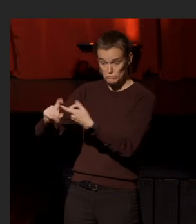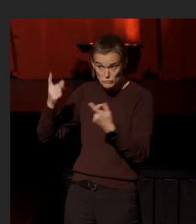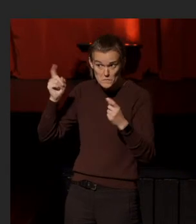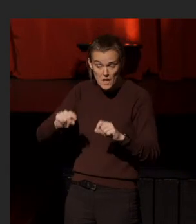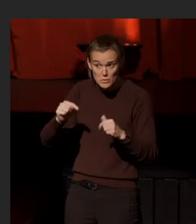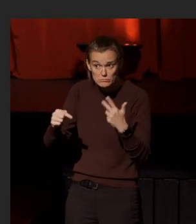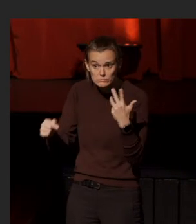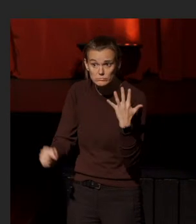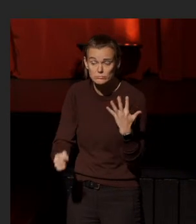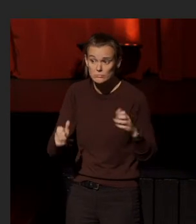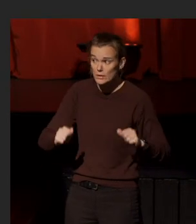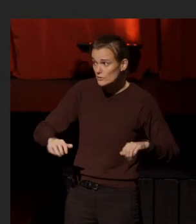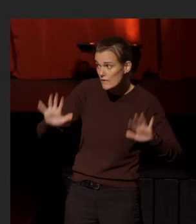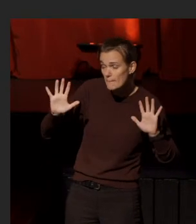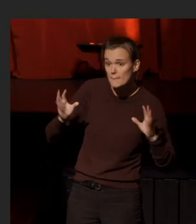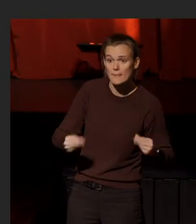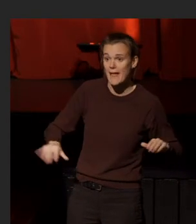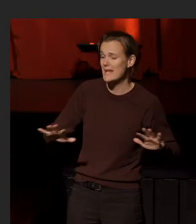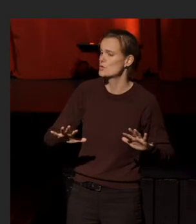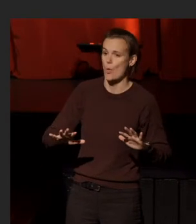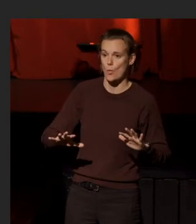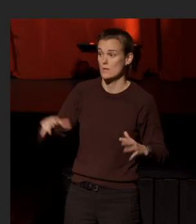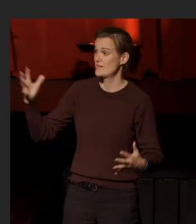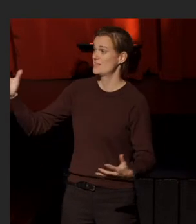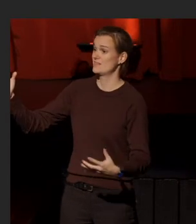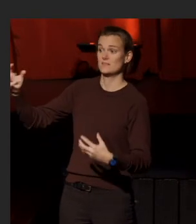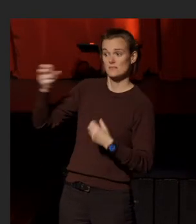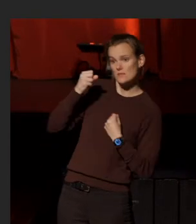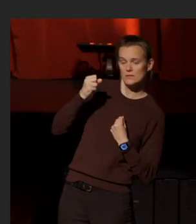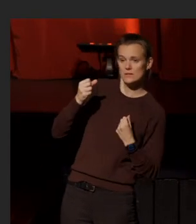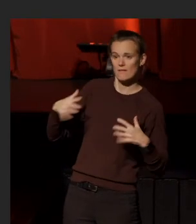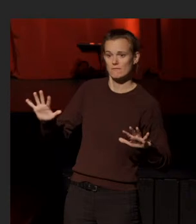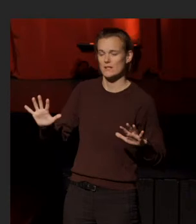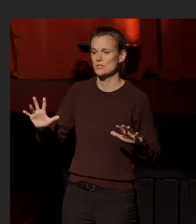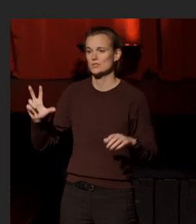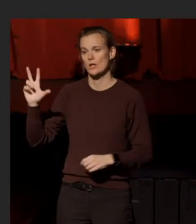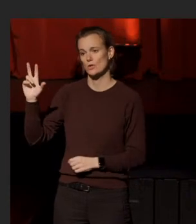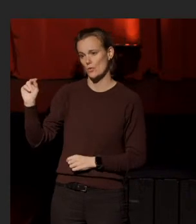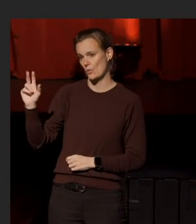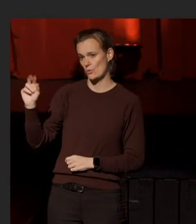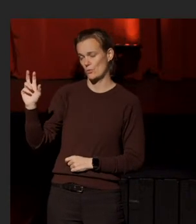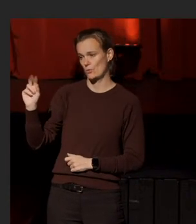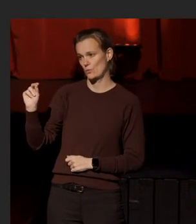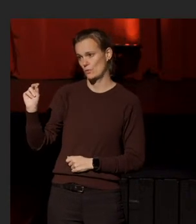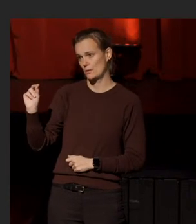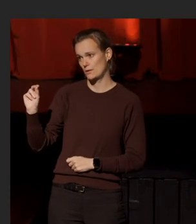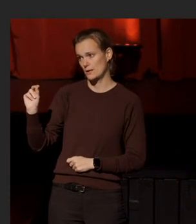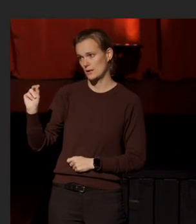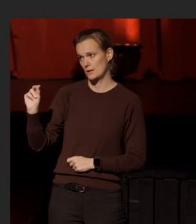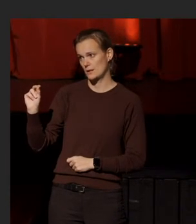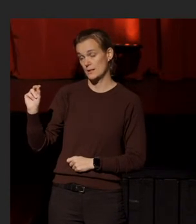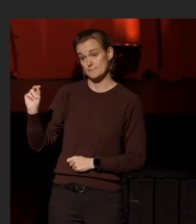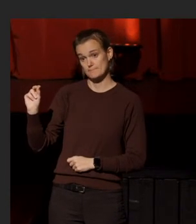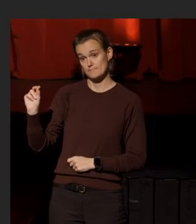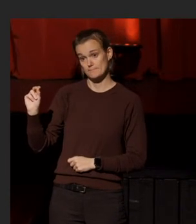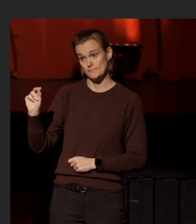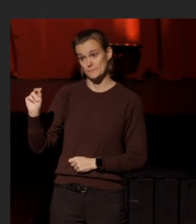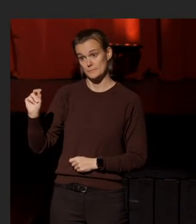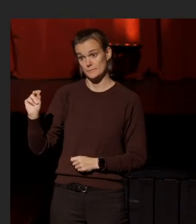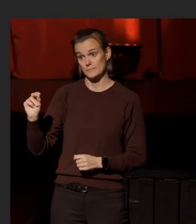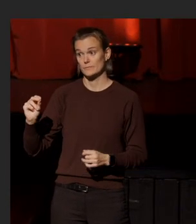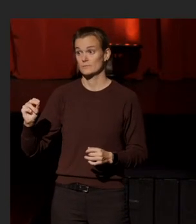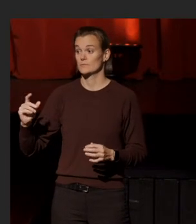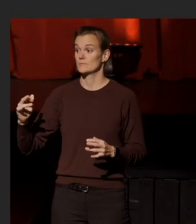our land. We were not conquered. And I don't know, seems it took the Supreme Court of Canada